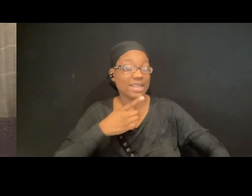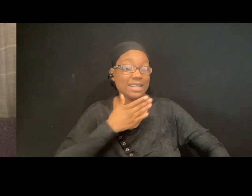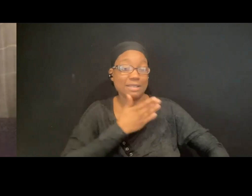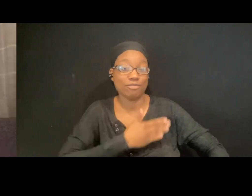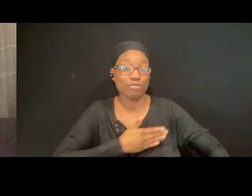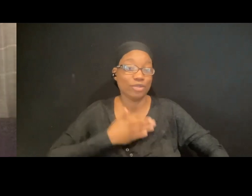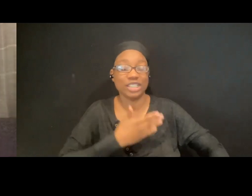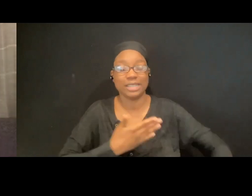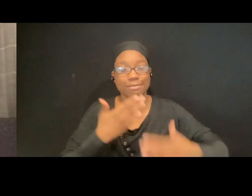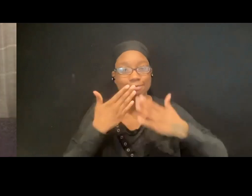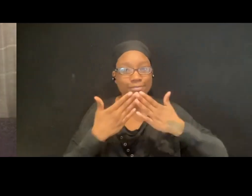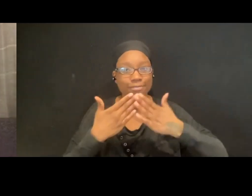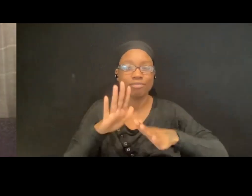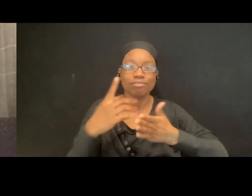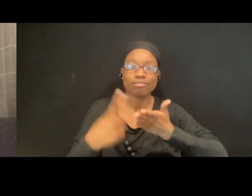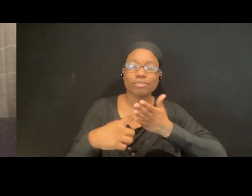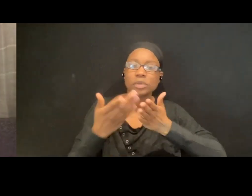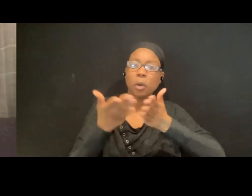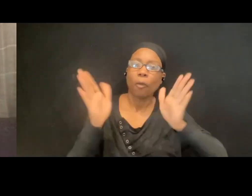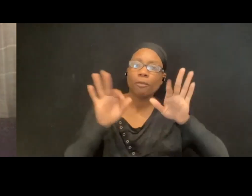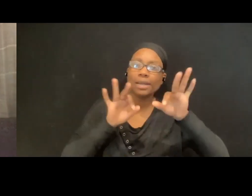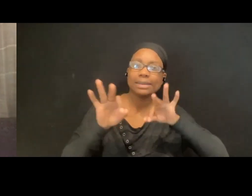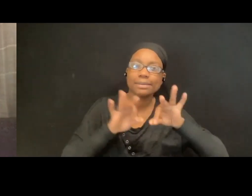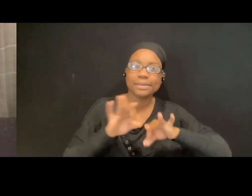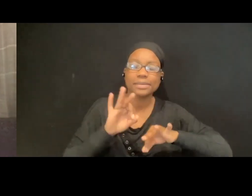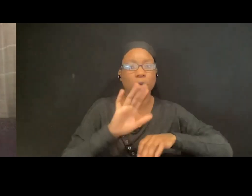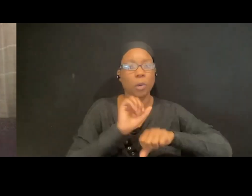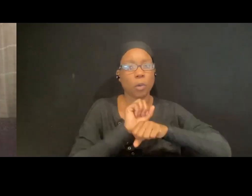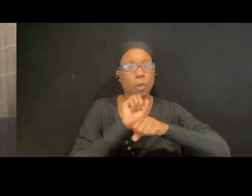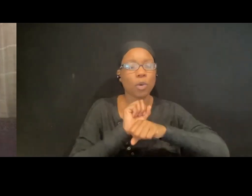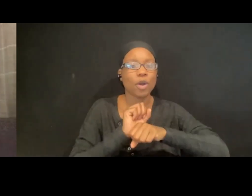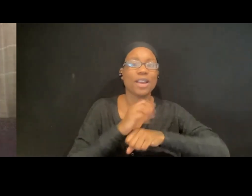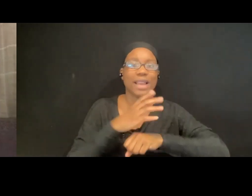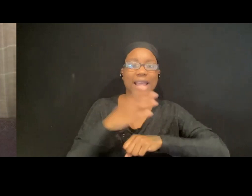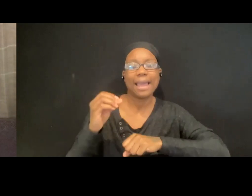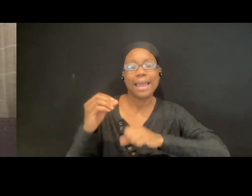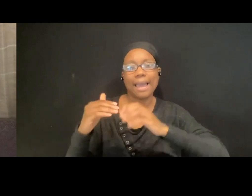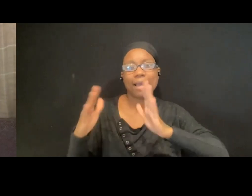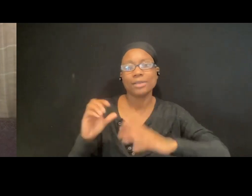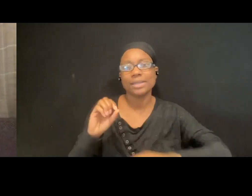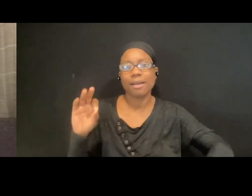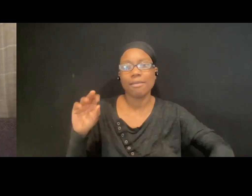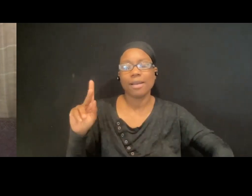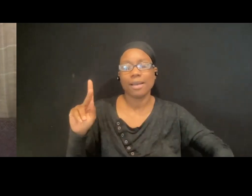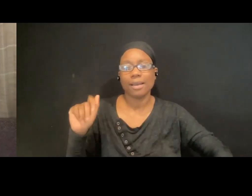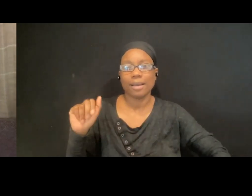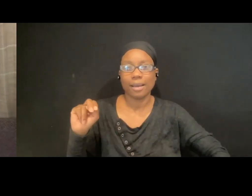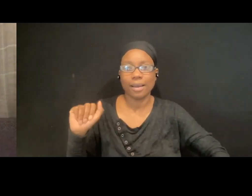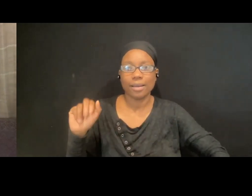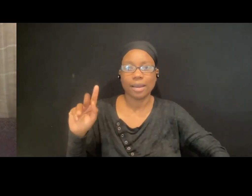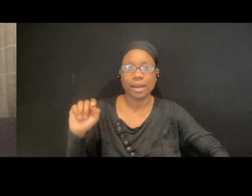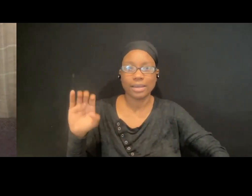the talk and also the overview of all of the work that you and the House of Connecticut are doing. And one of the things that you really